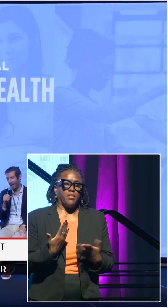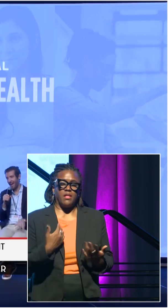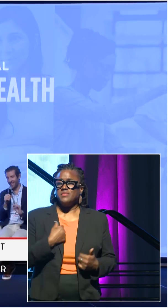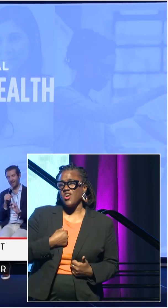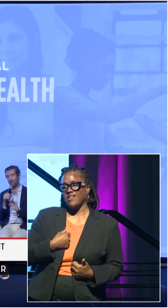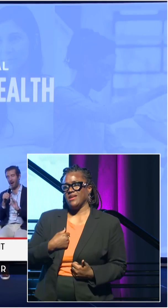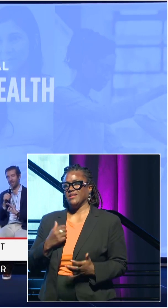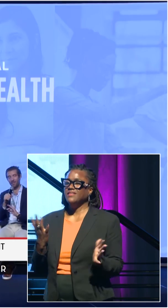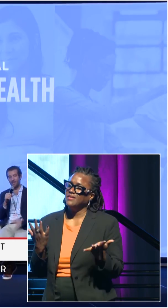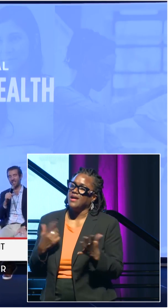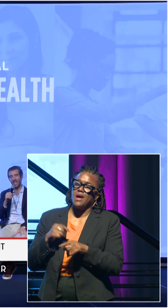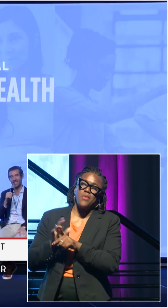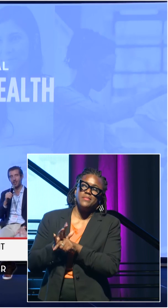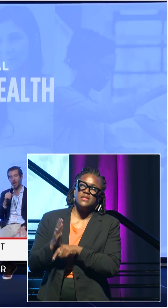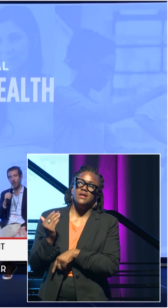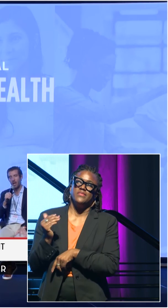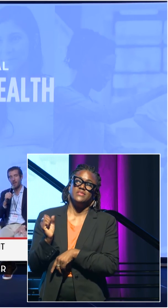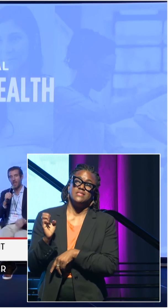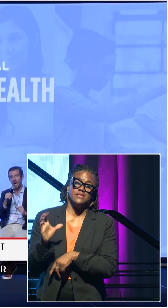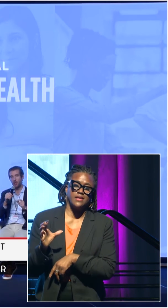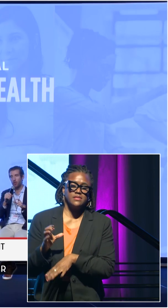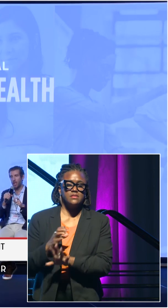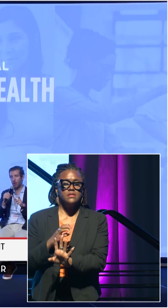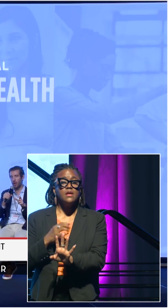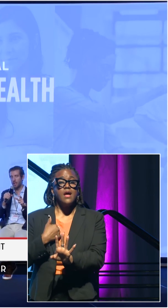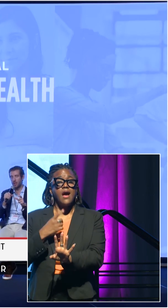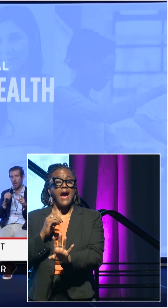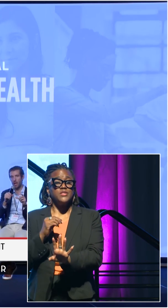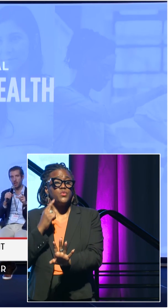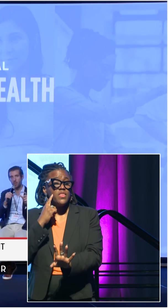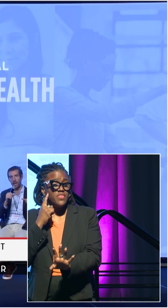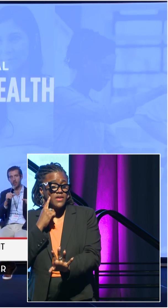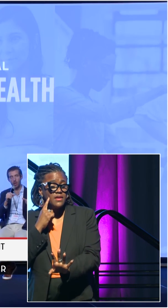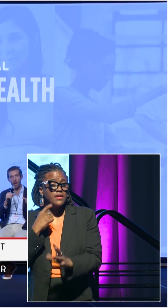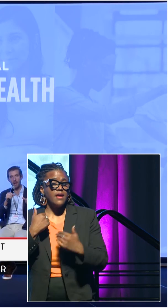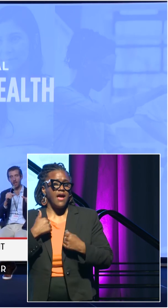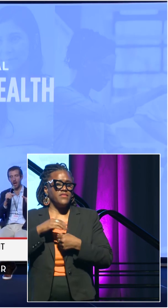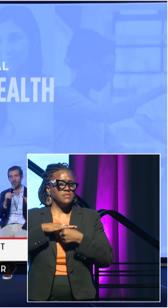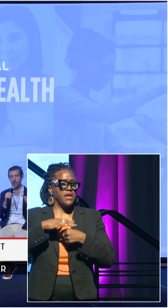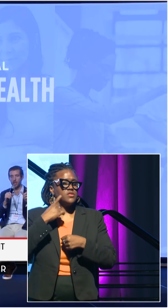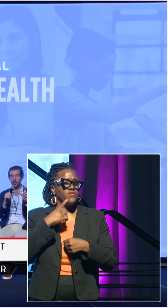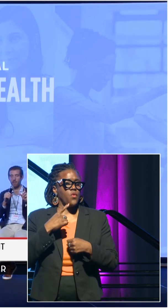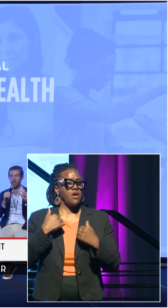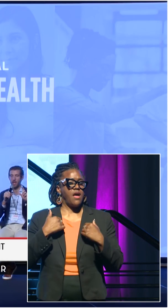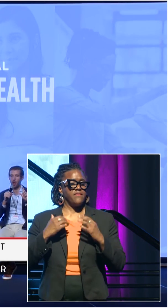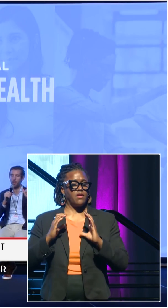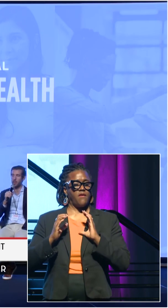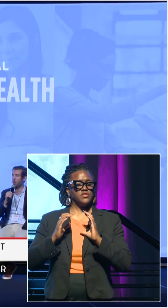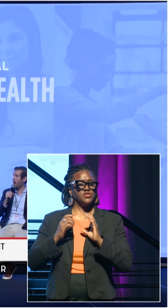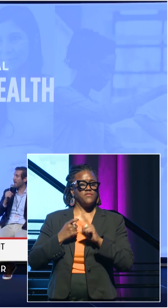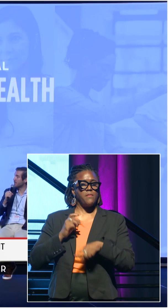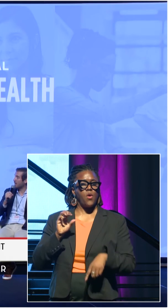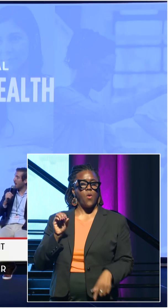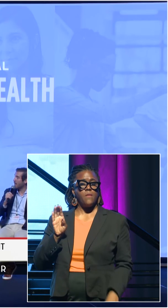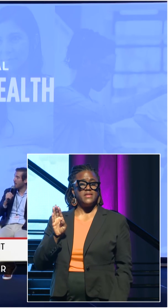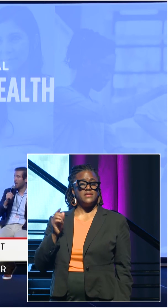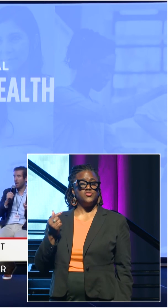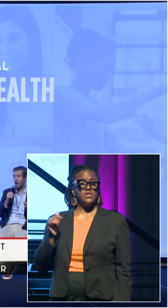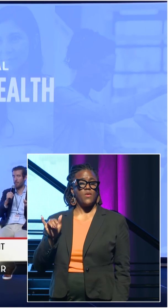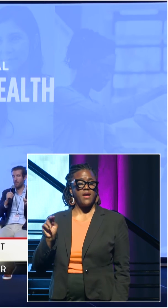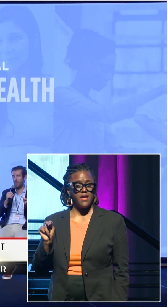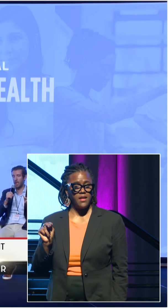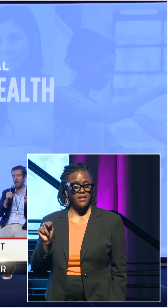right. So I promise, 15 seconds. So I do think there is space, though, to have a conversation from the OBGYN